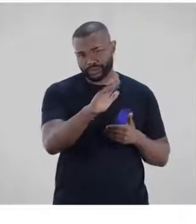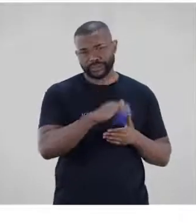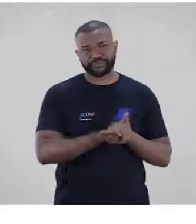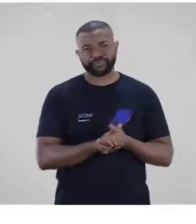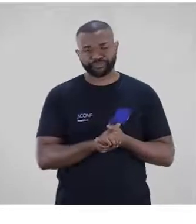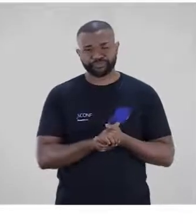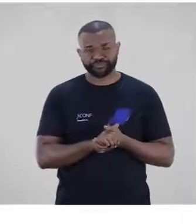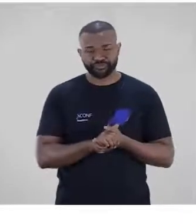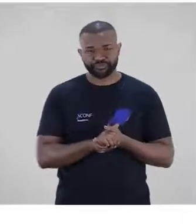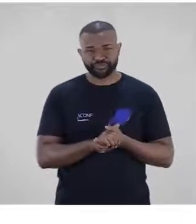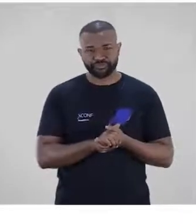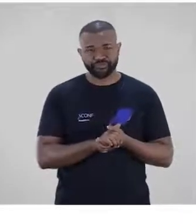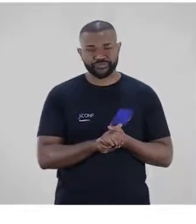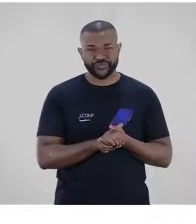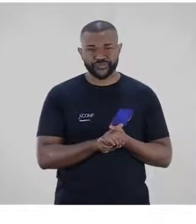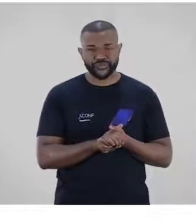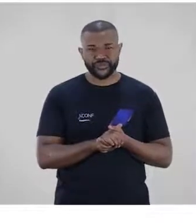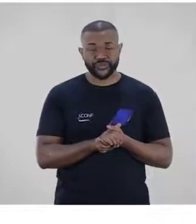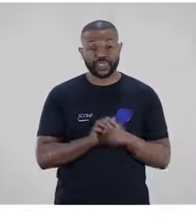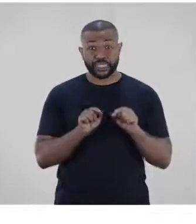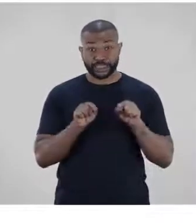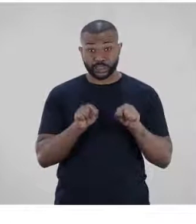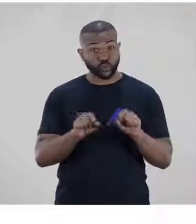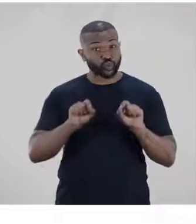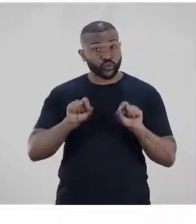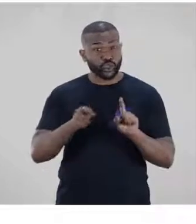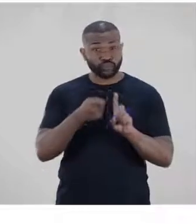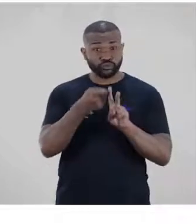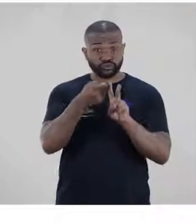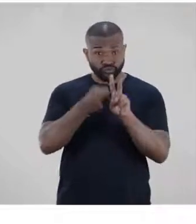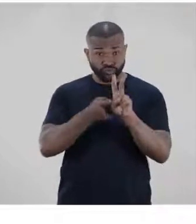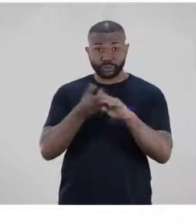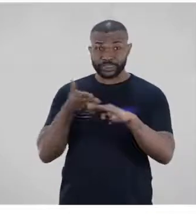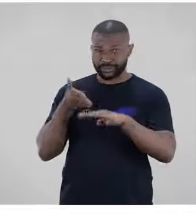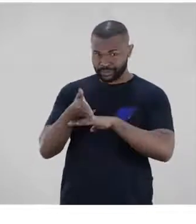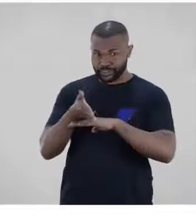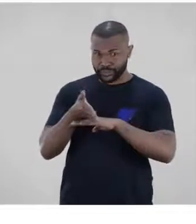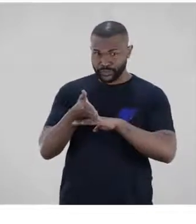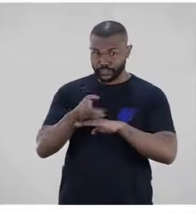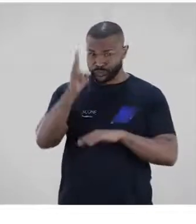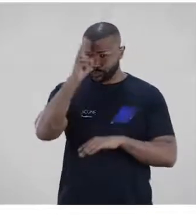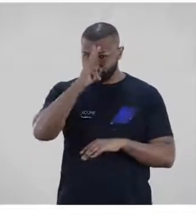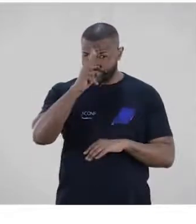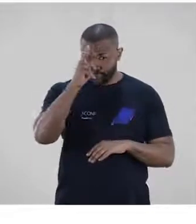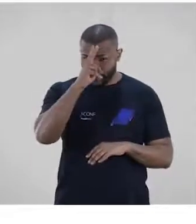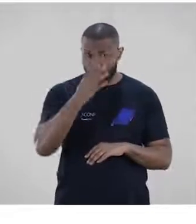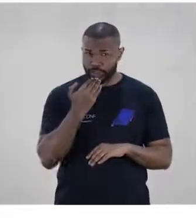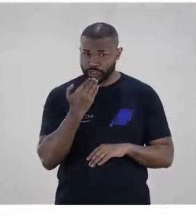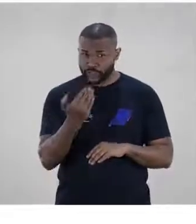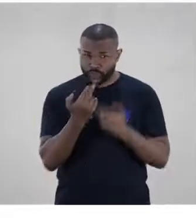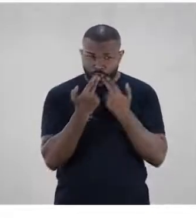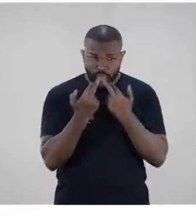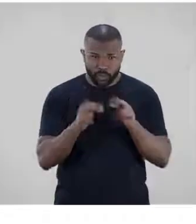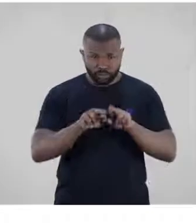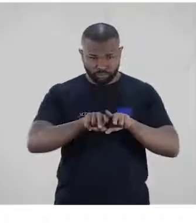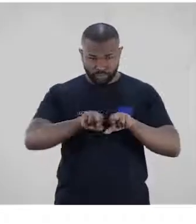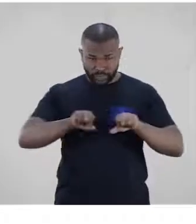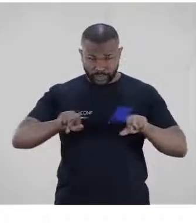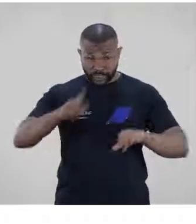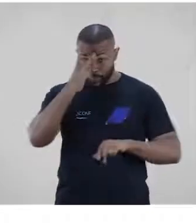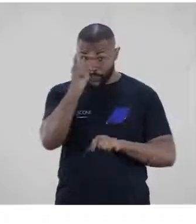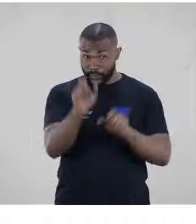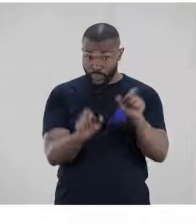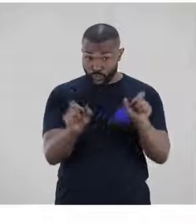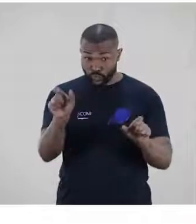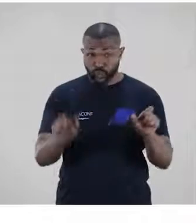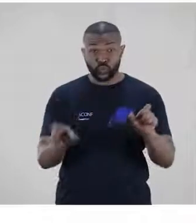provide perhaps 2 modes of access. Remember, we talked about that polyglot output port because data consumers usually for the